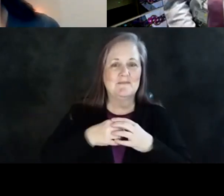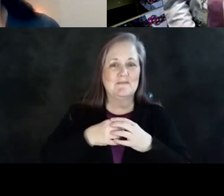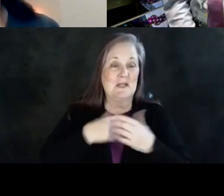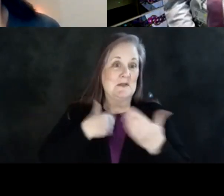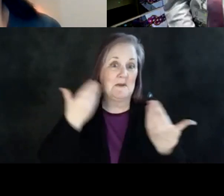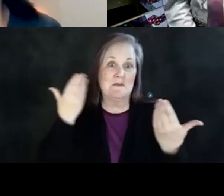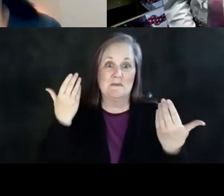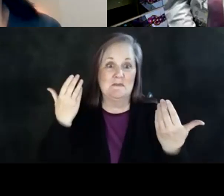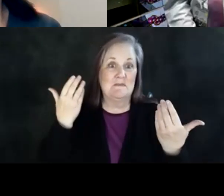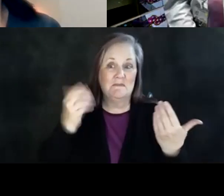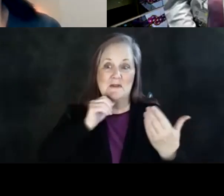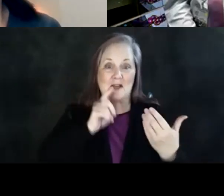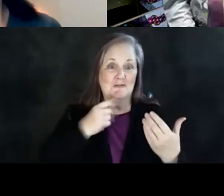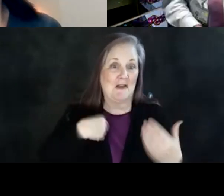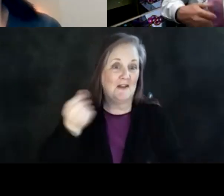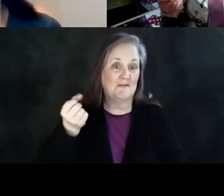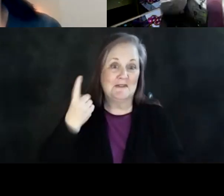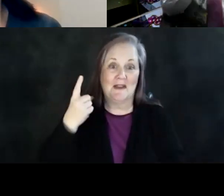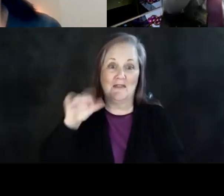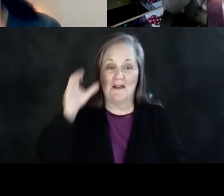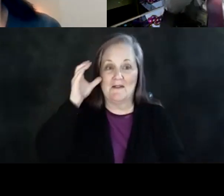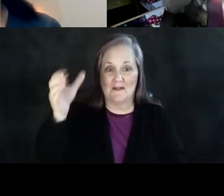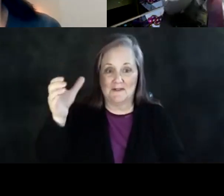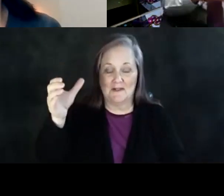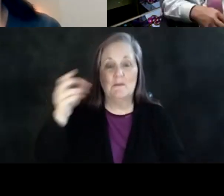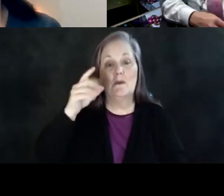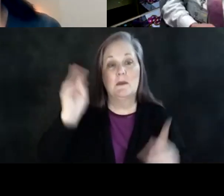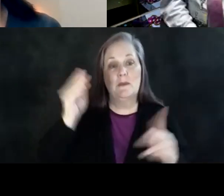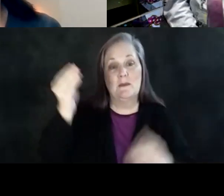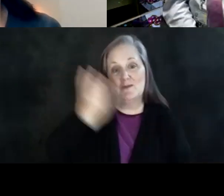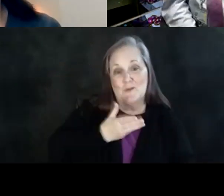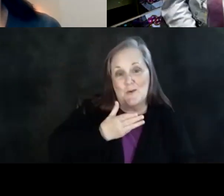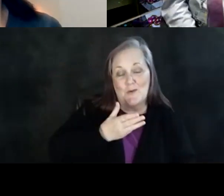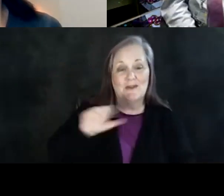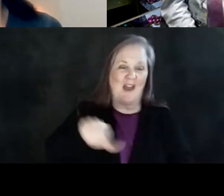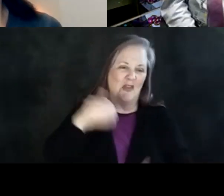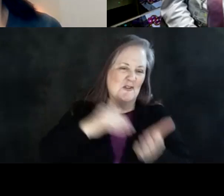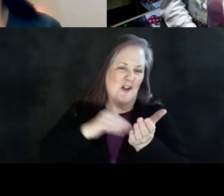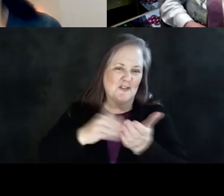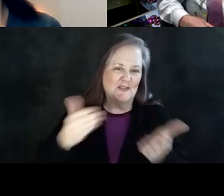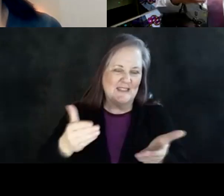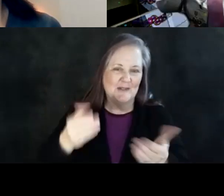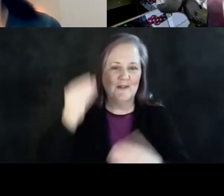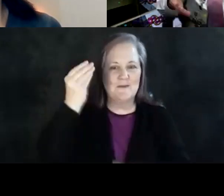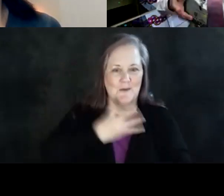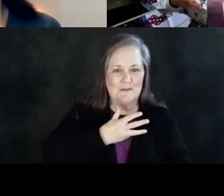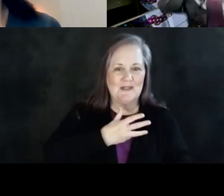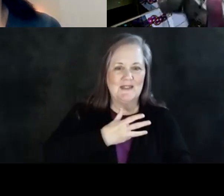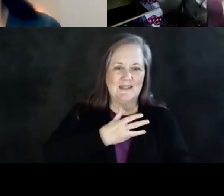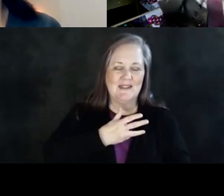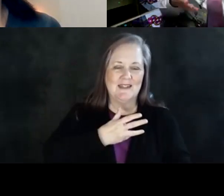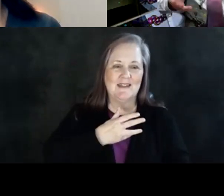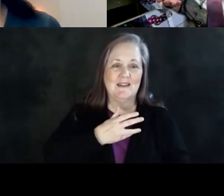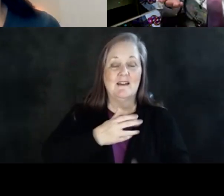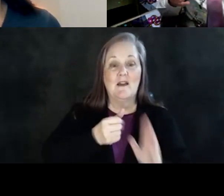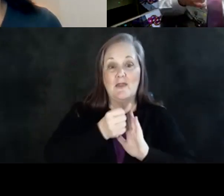not sure I understand that concept. What I've been told by my colleagues is that the